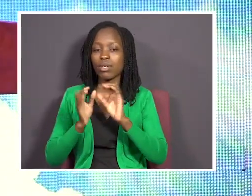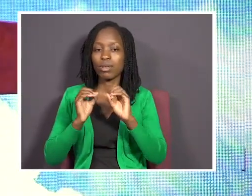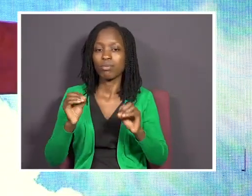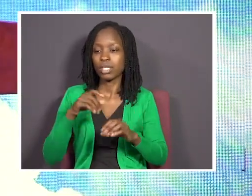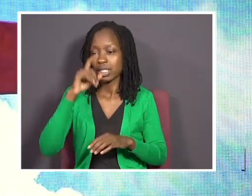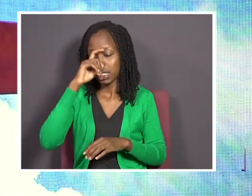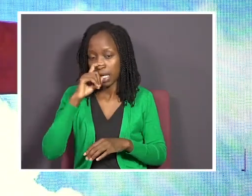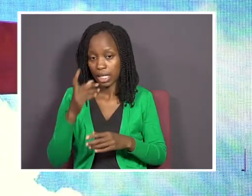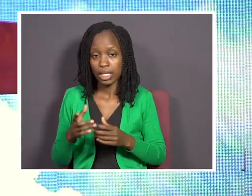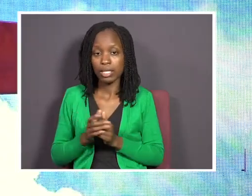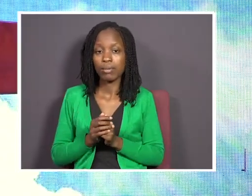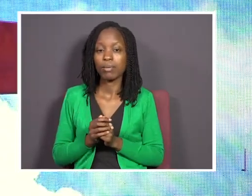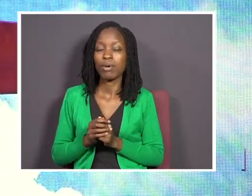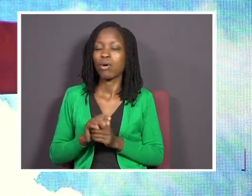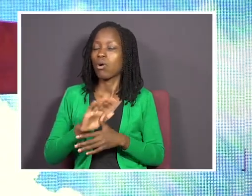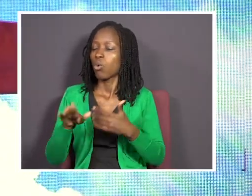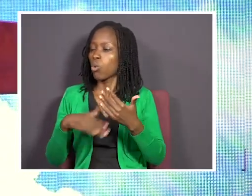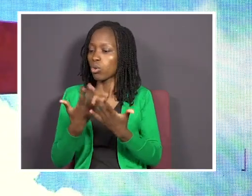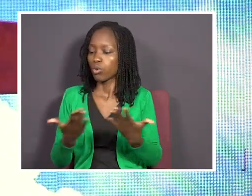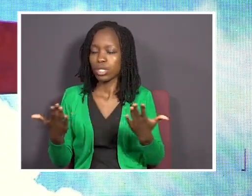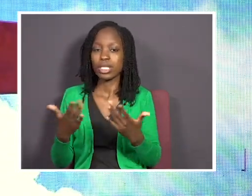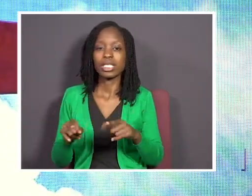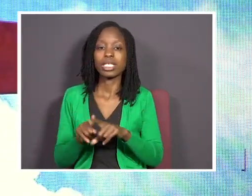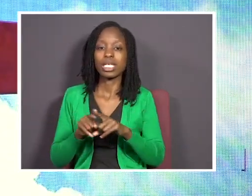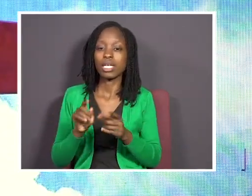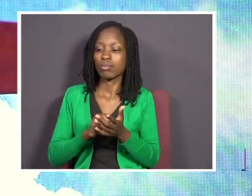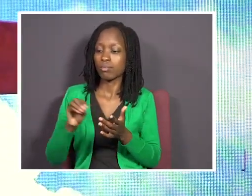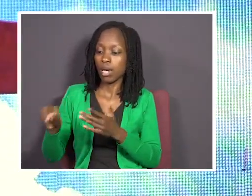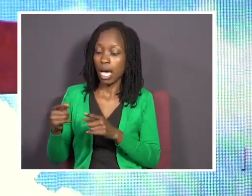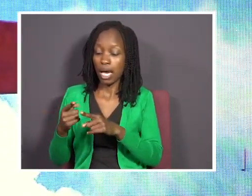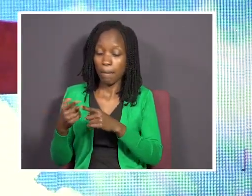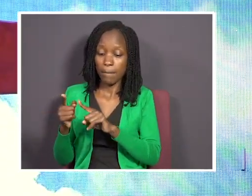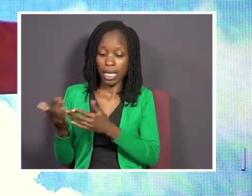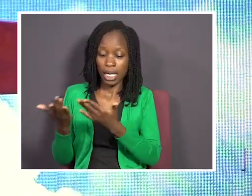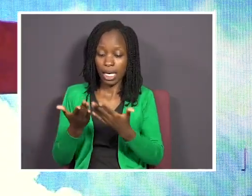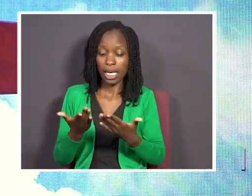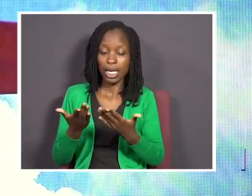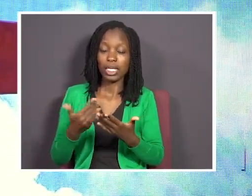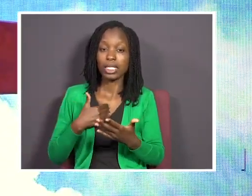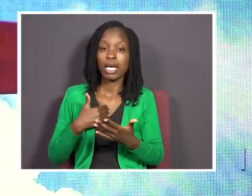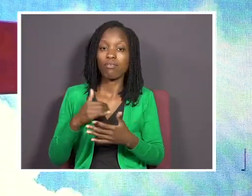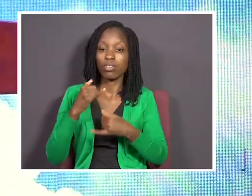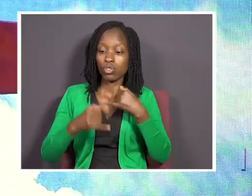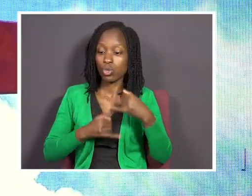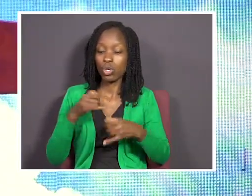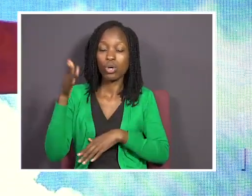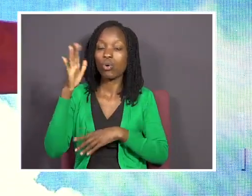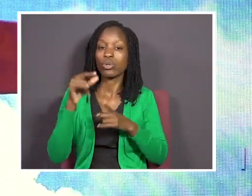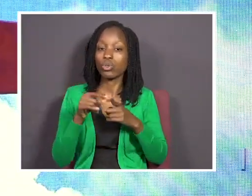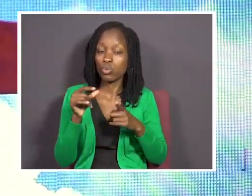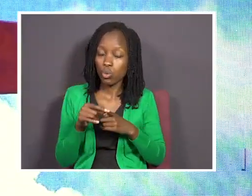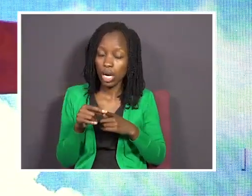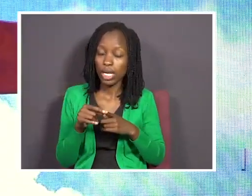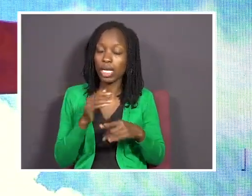unforgiveness, jealousy, malice, all those things. Let's place joy there. Let's place the word of